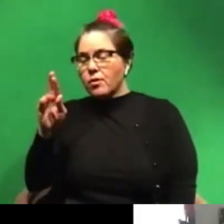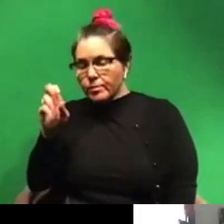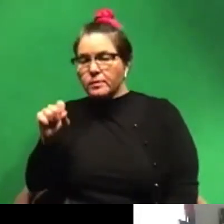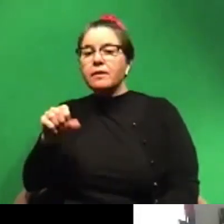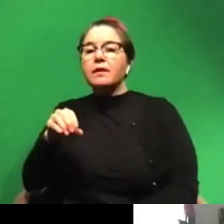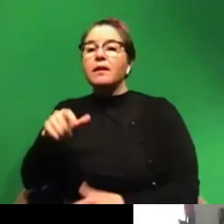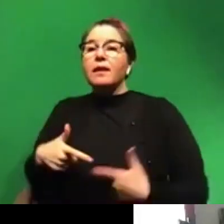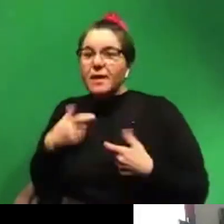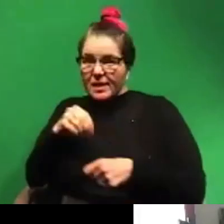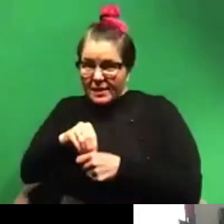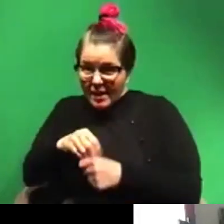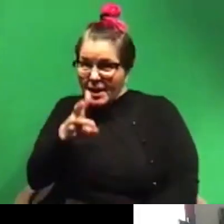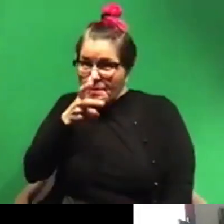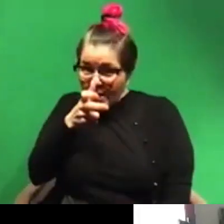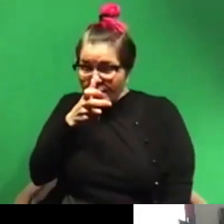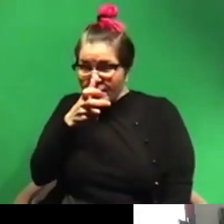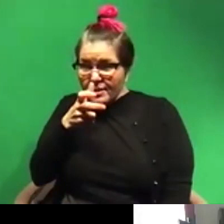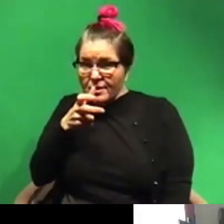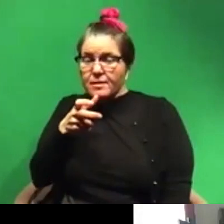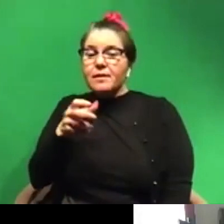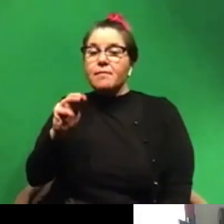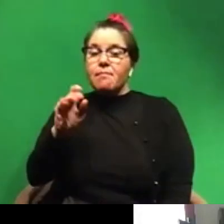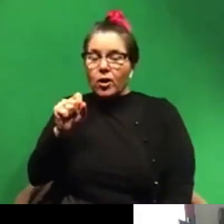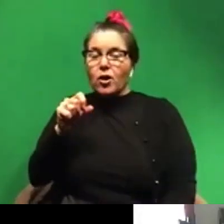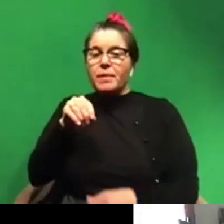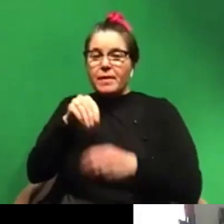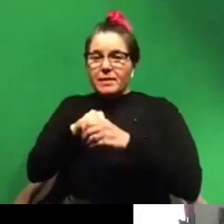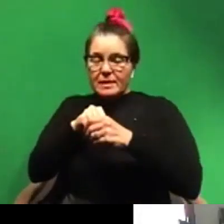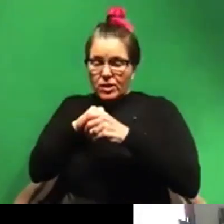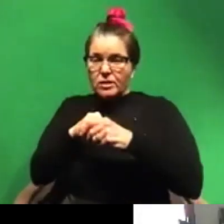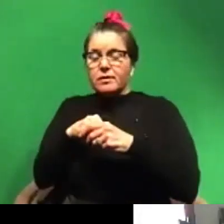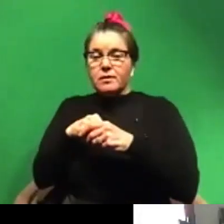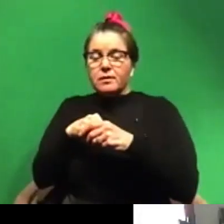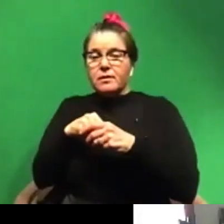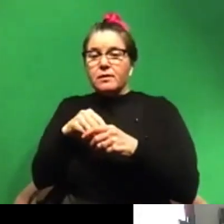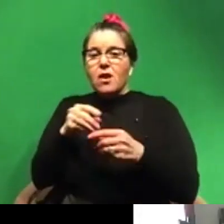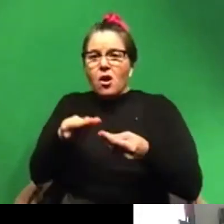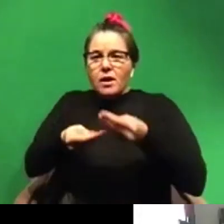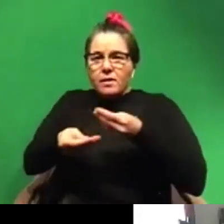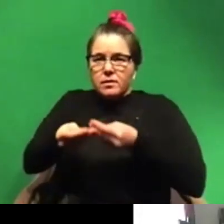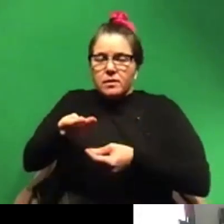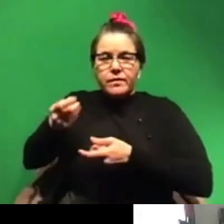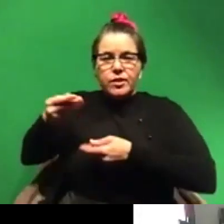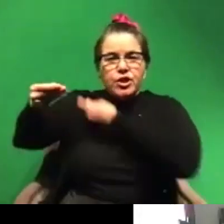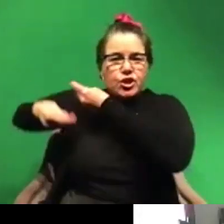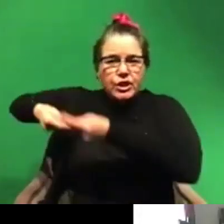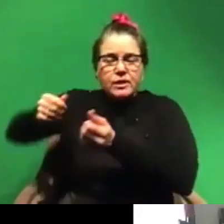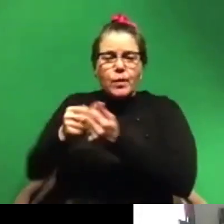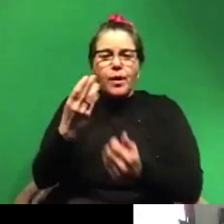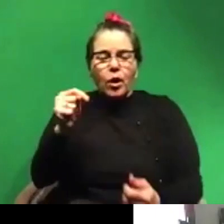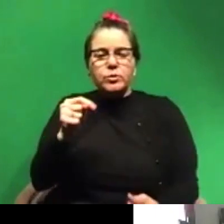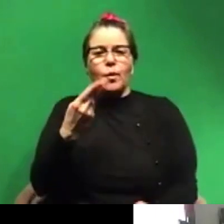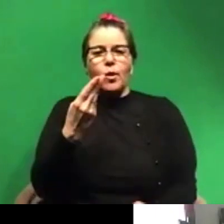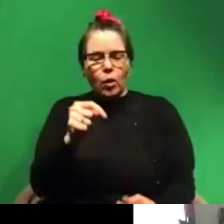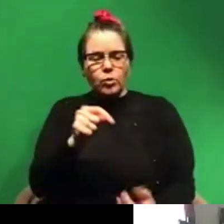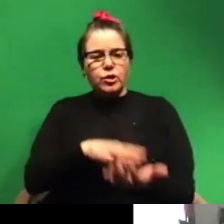bug, and the microbes that are in the very center actually are exchanging genes with the host, and so the host has learned to